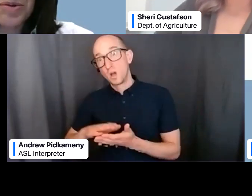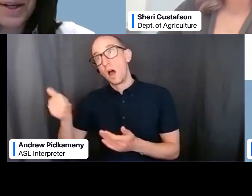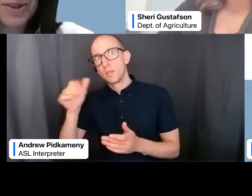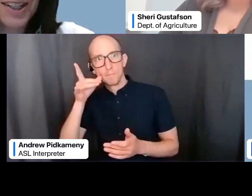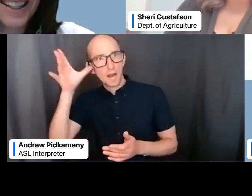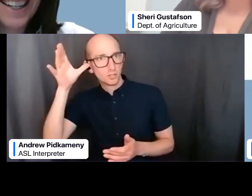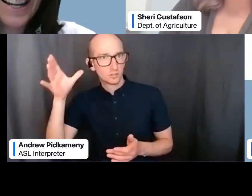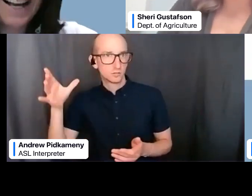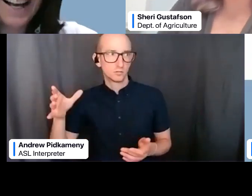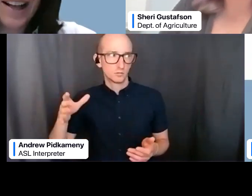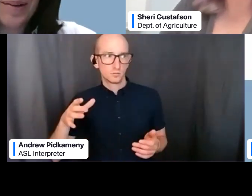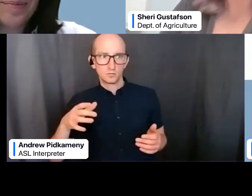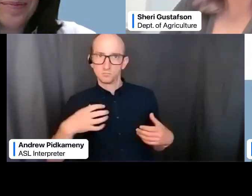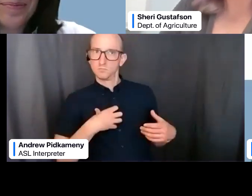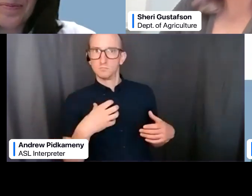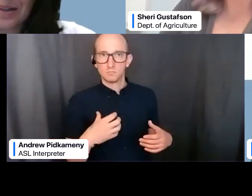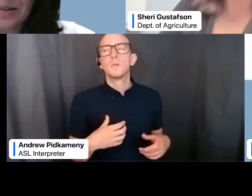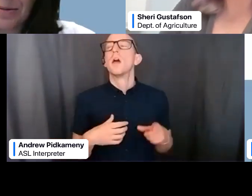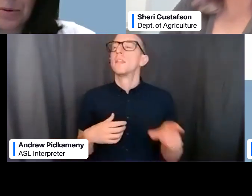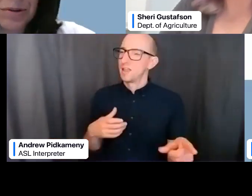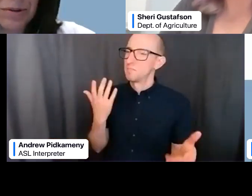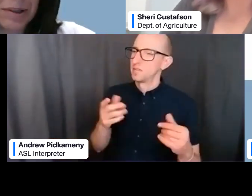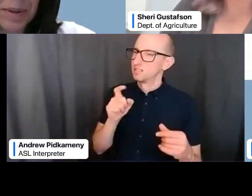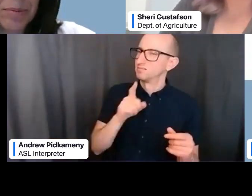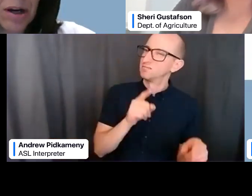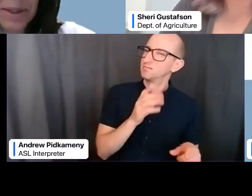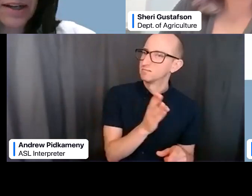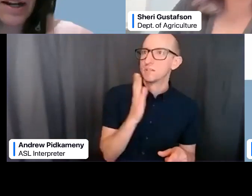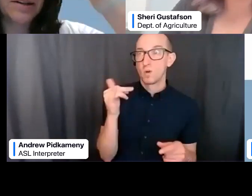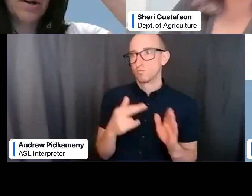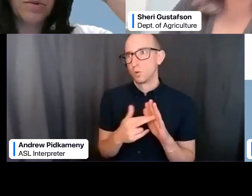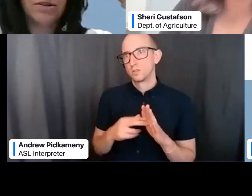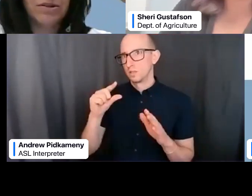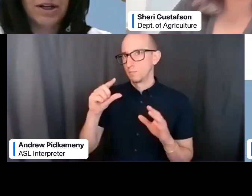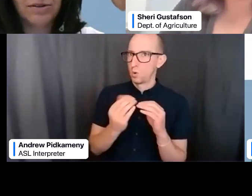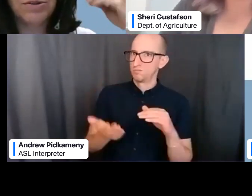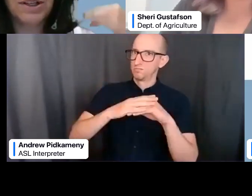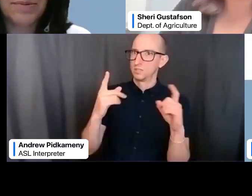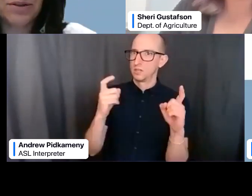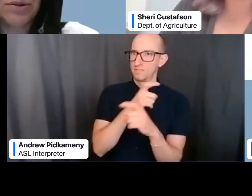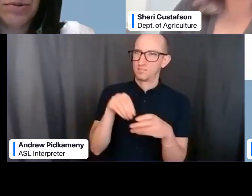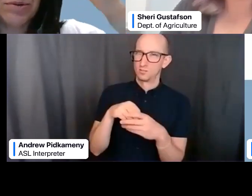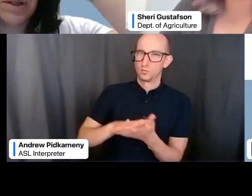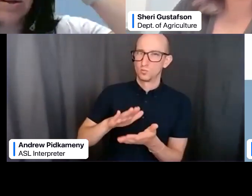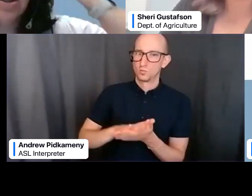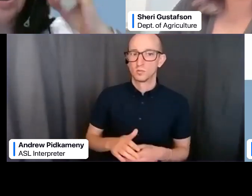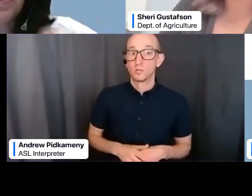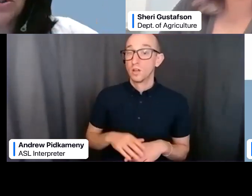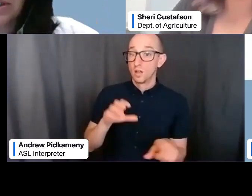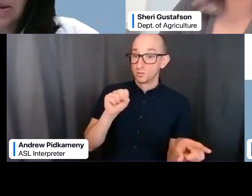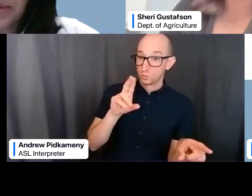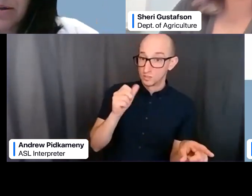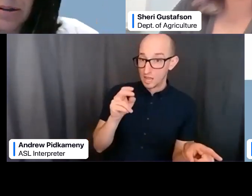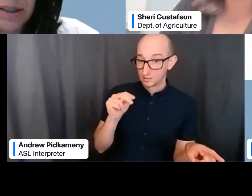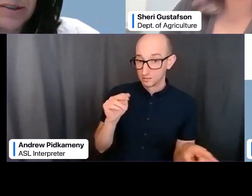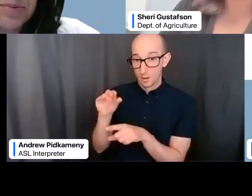offline question because the rules are a little bit more complicated. I don't know whether Suzanne and Camille, you want to speak to it a